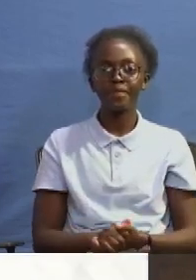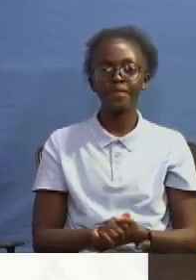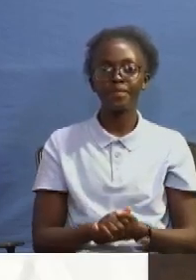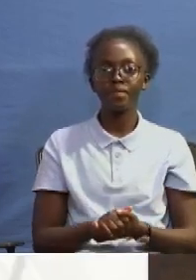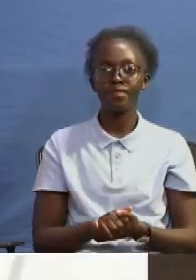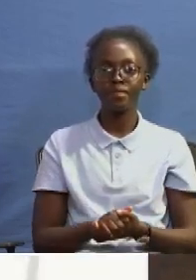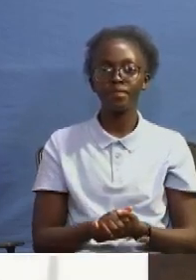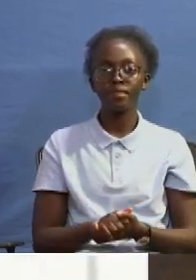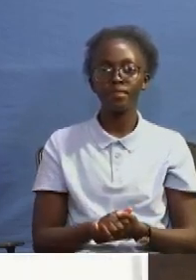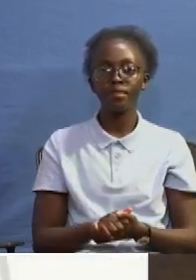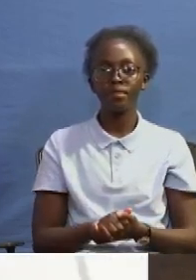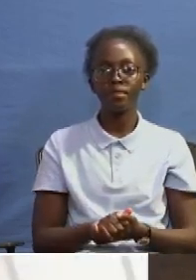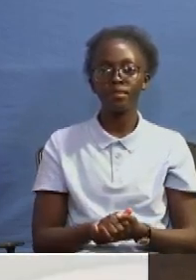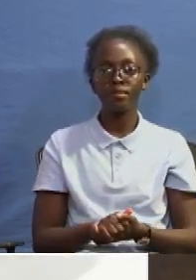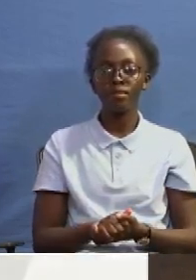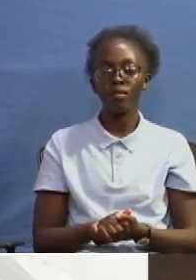Forces.